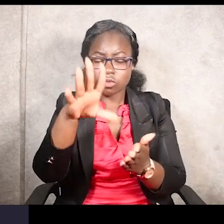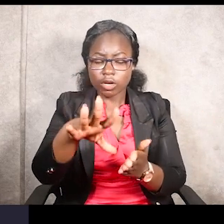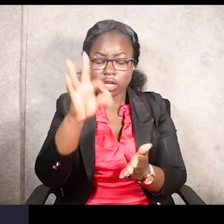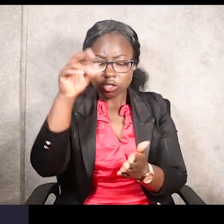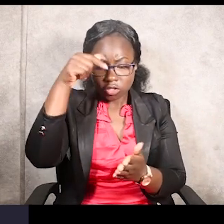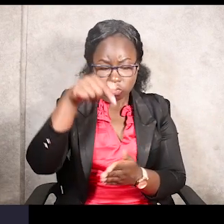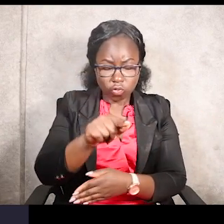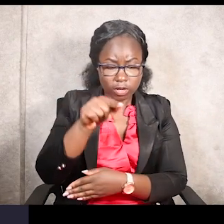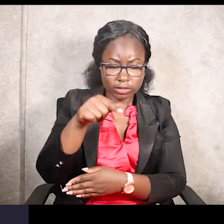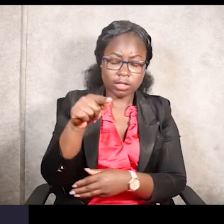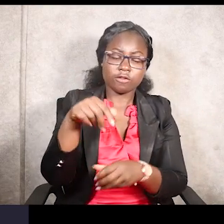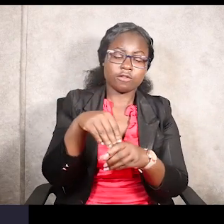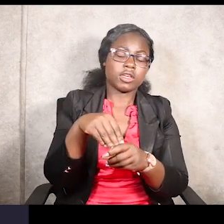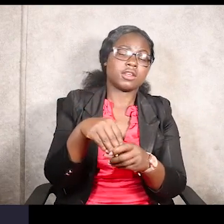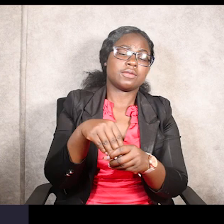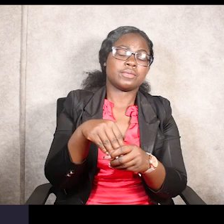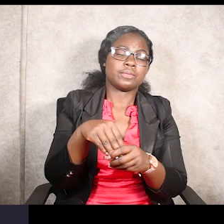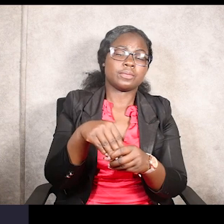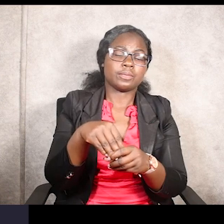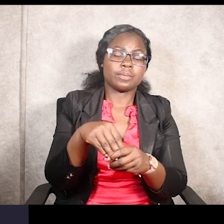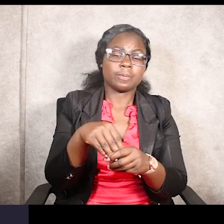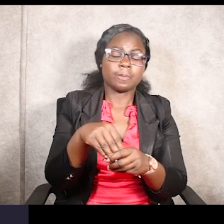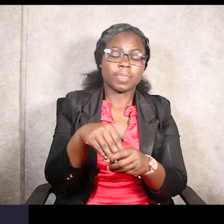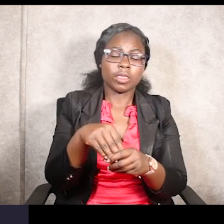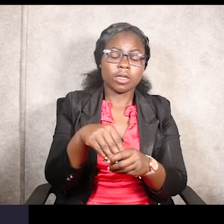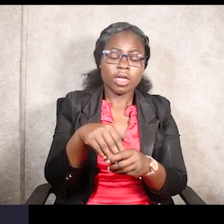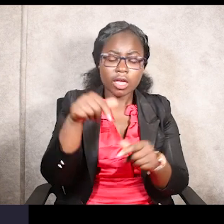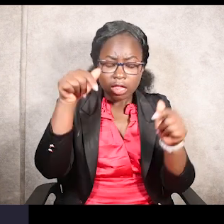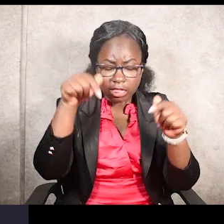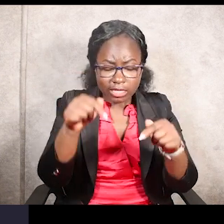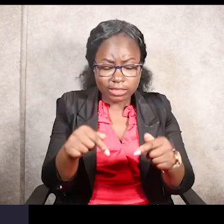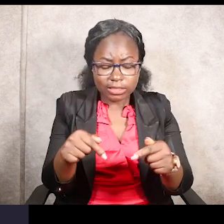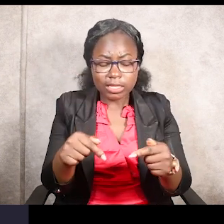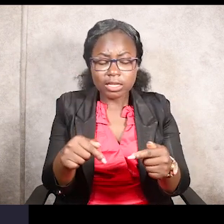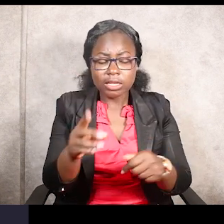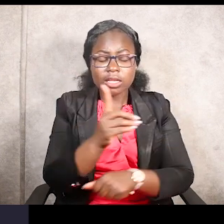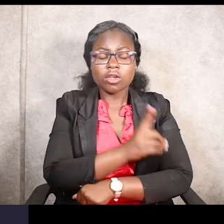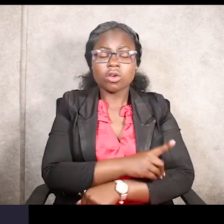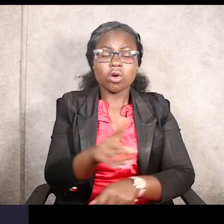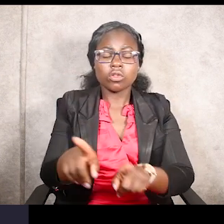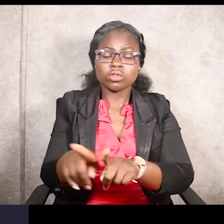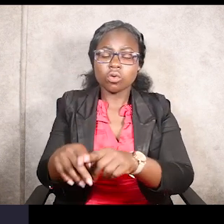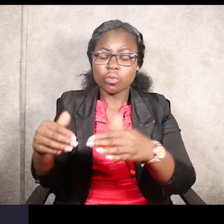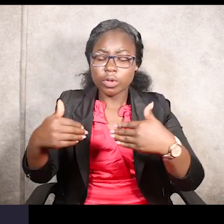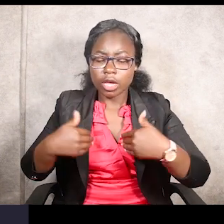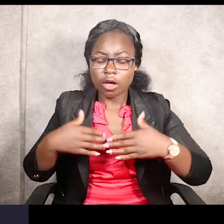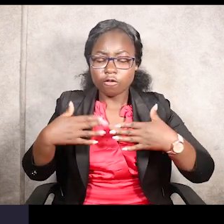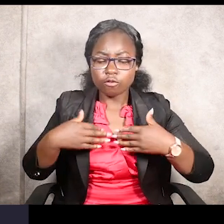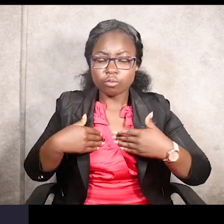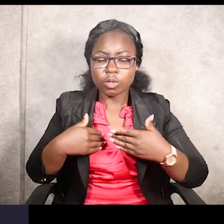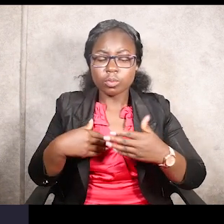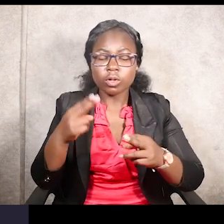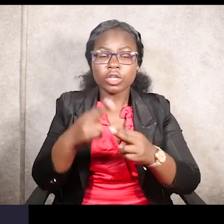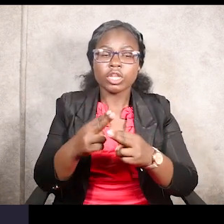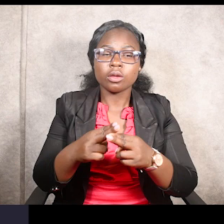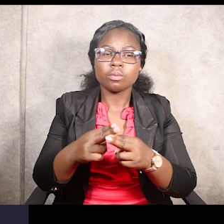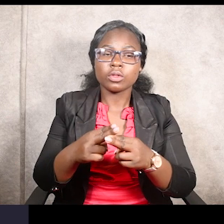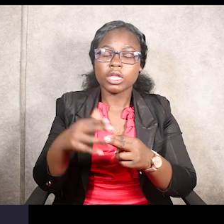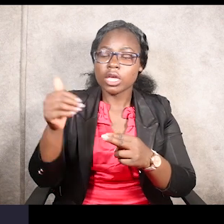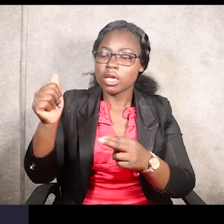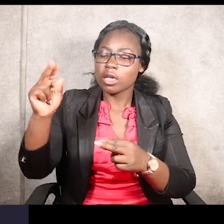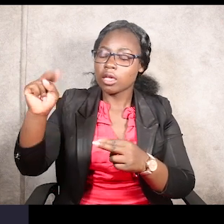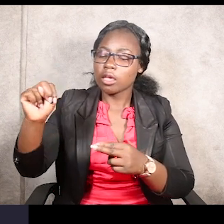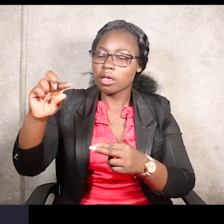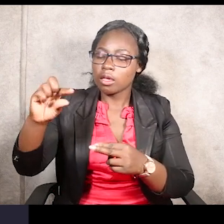yourself into. These days we also have people who are called angel financiers.